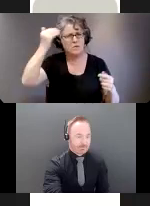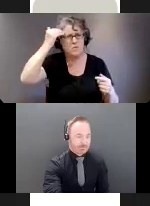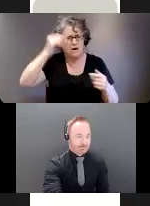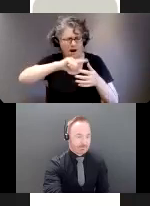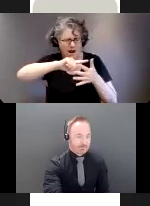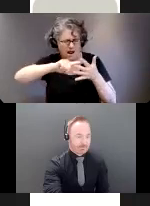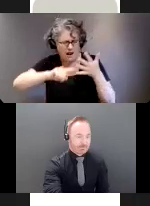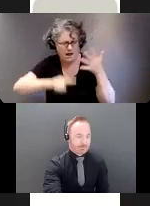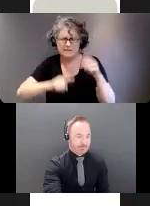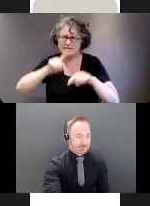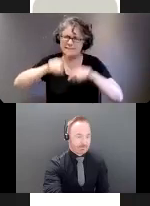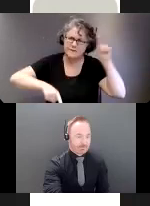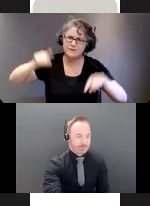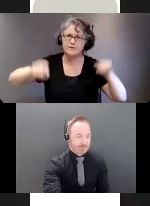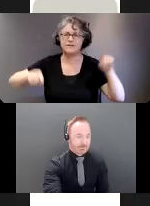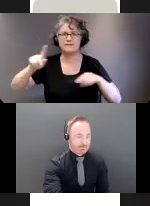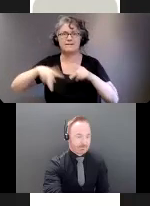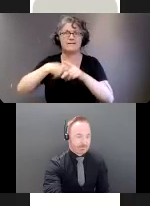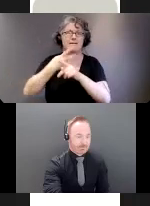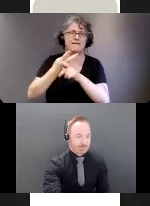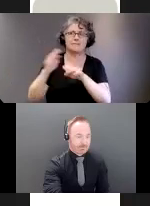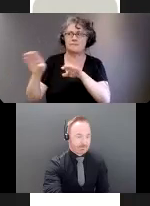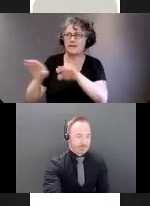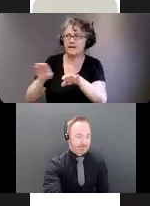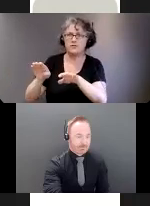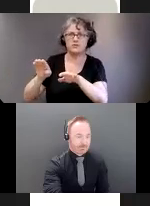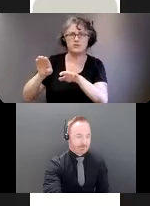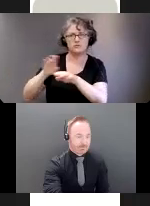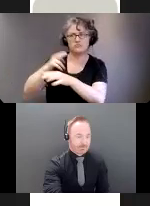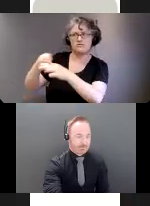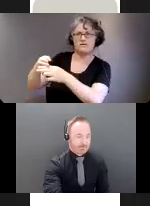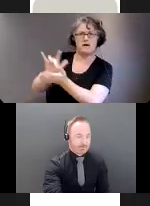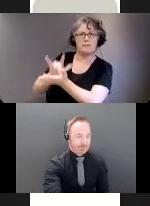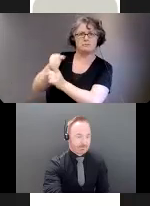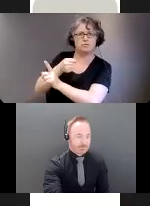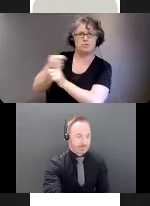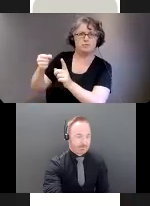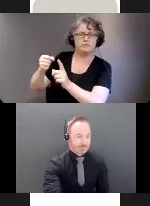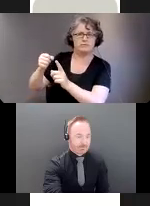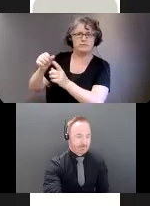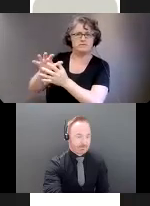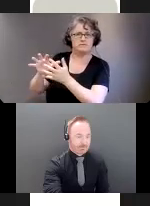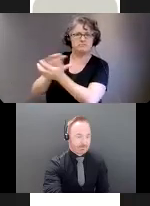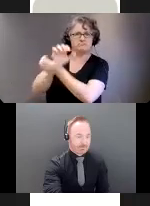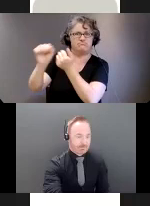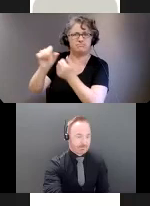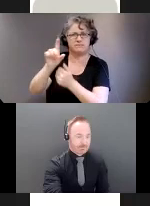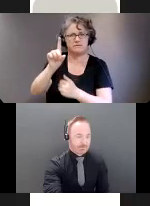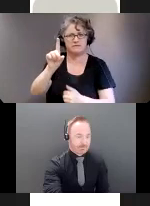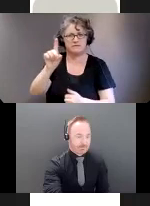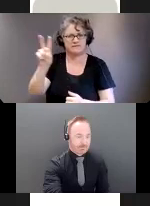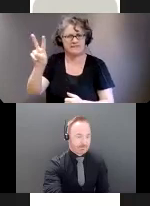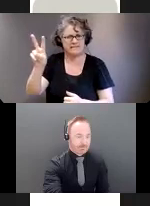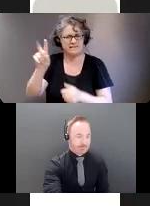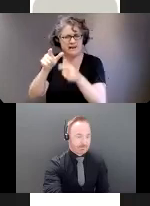different behaviors that would be considered, to fall under that domestic violence or whatever language you're using. But